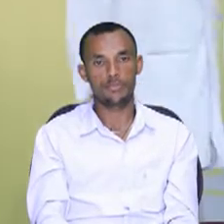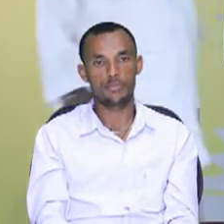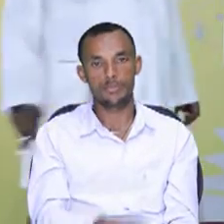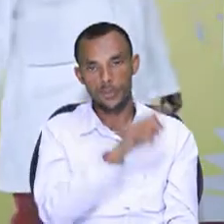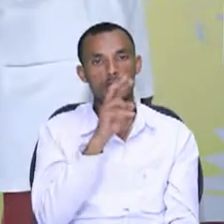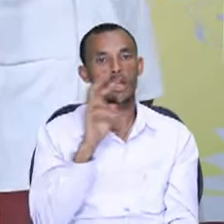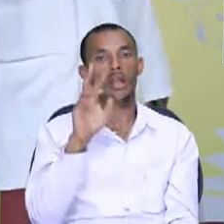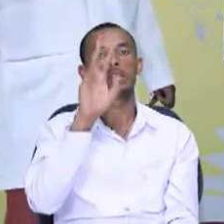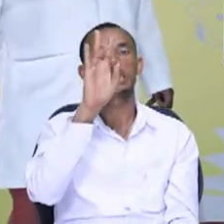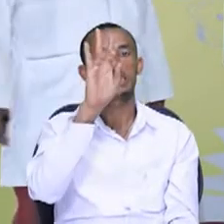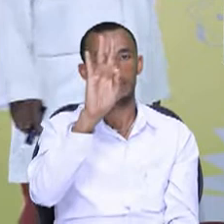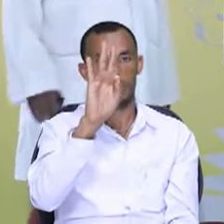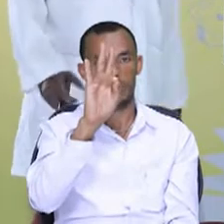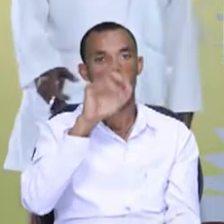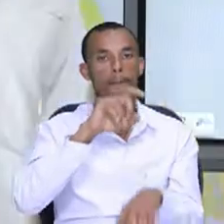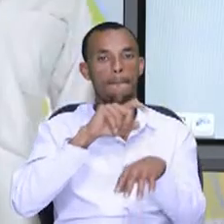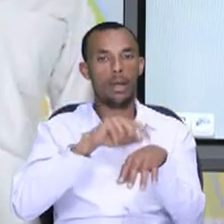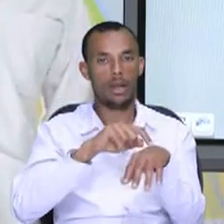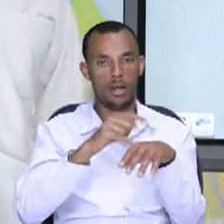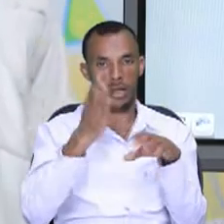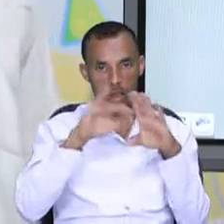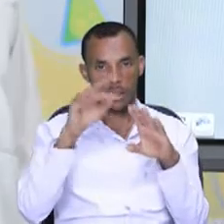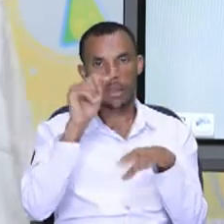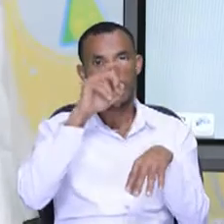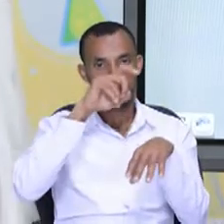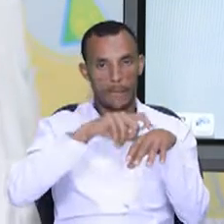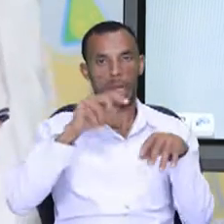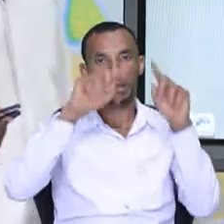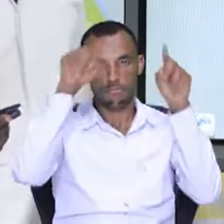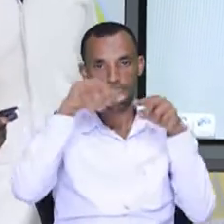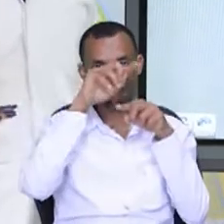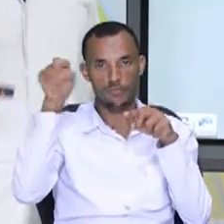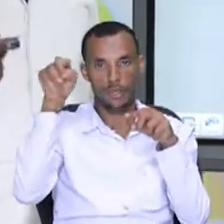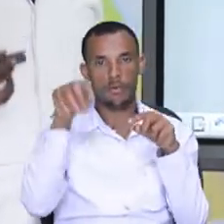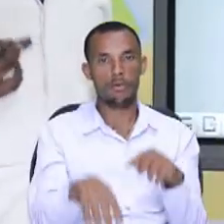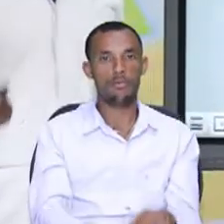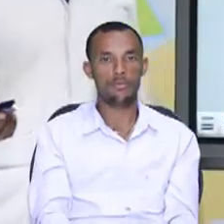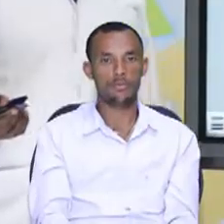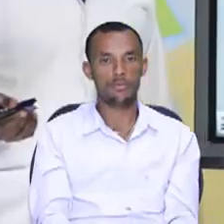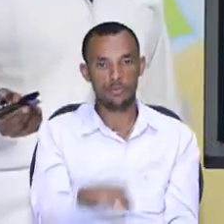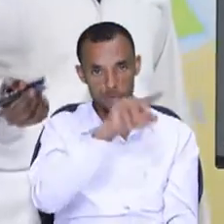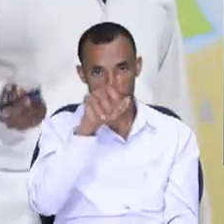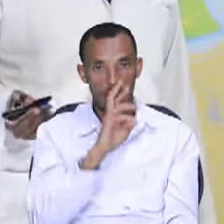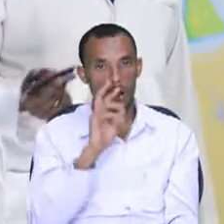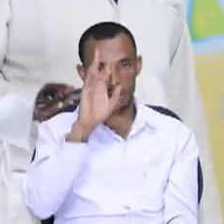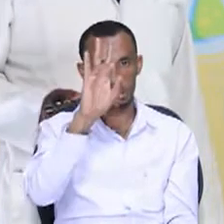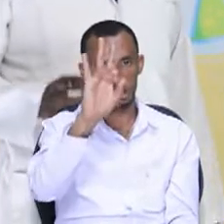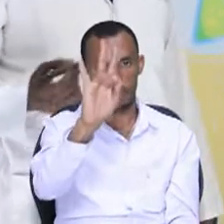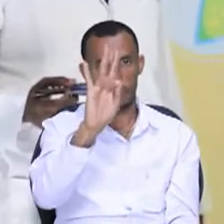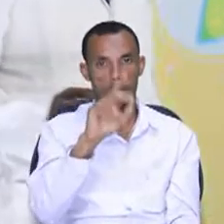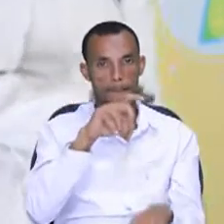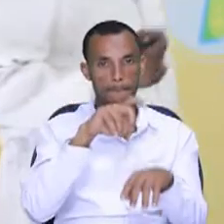in the periodic table. Periods are represented by Arabic number